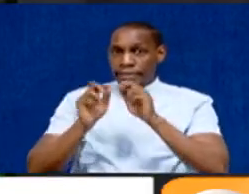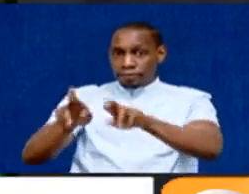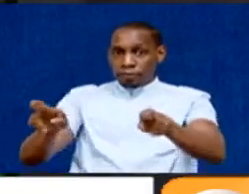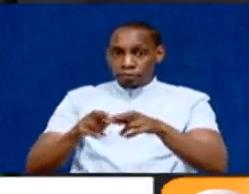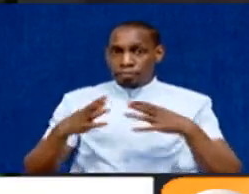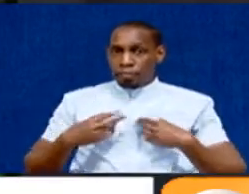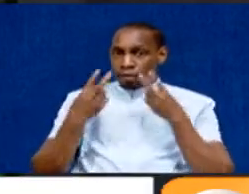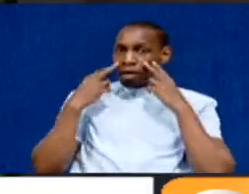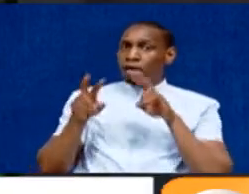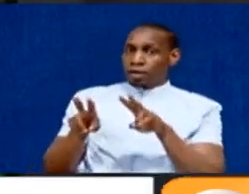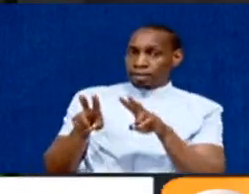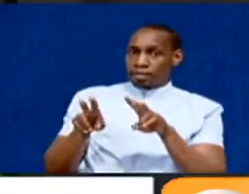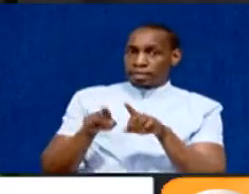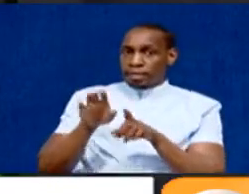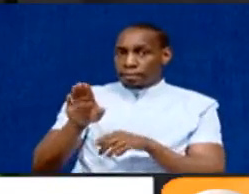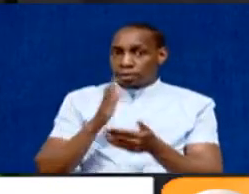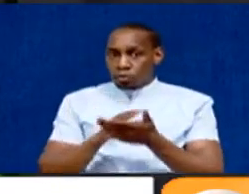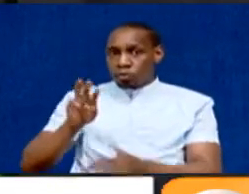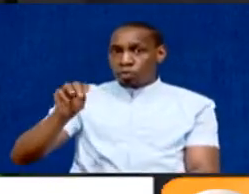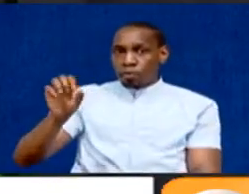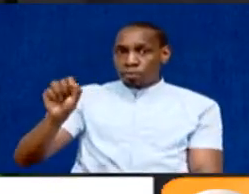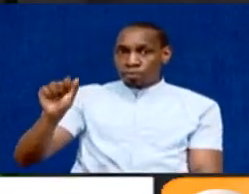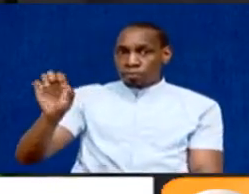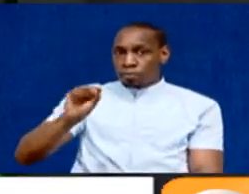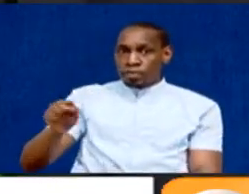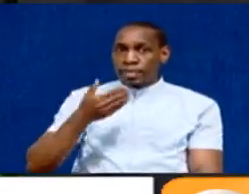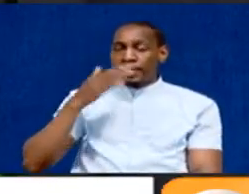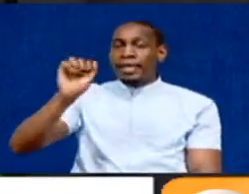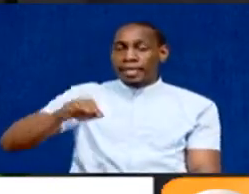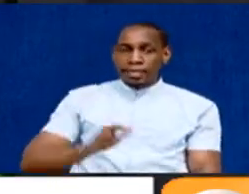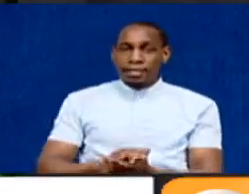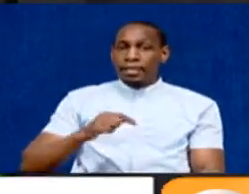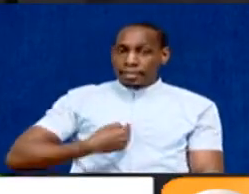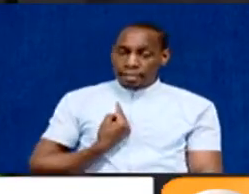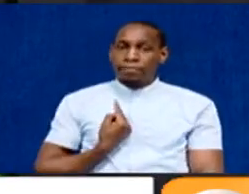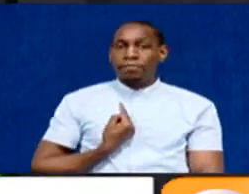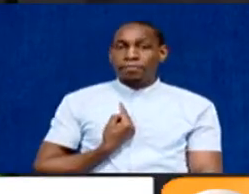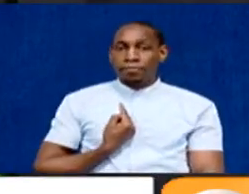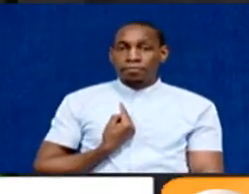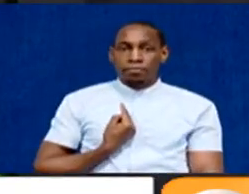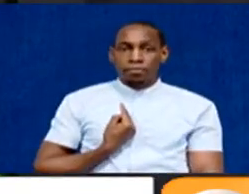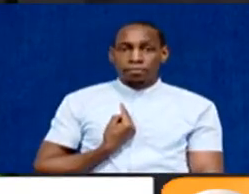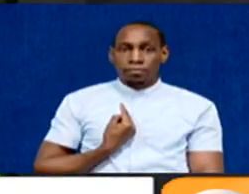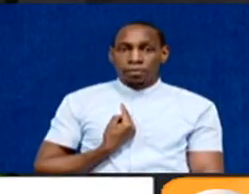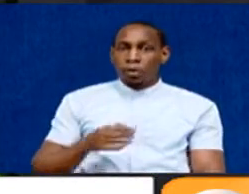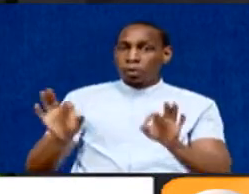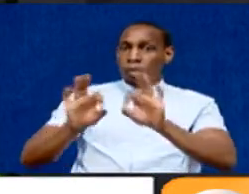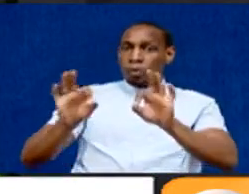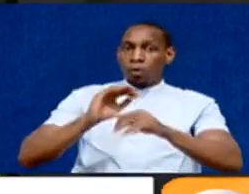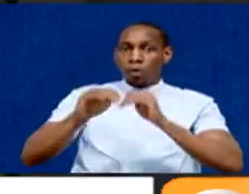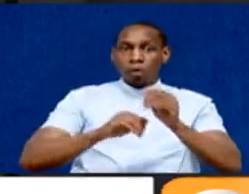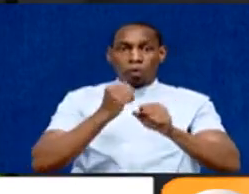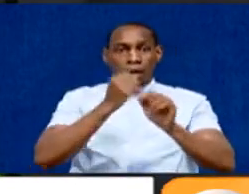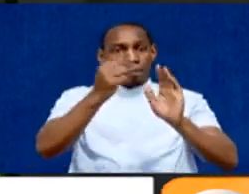they are like, are you Moses? I'm like, yes, I'm Moses. and all this